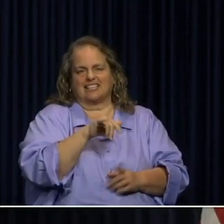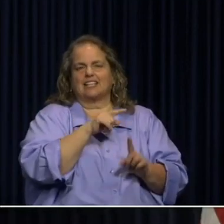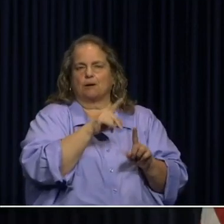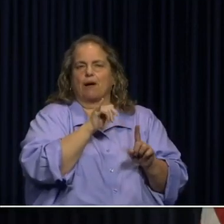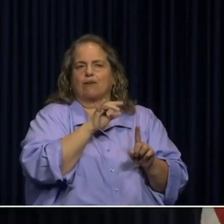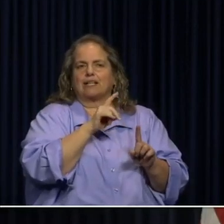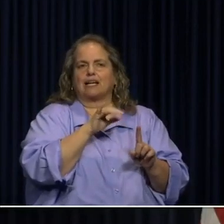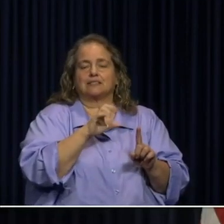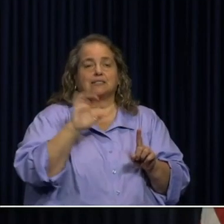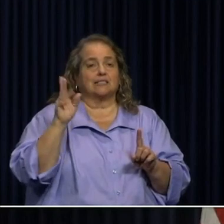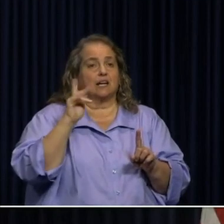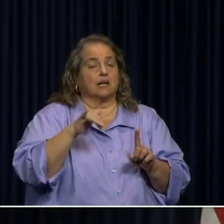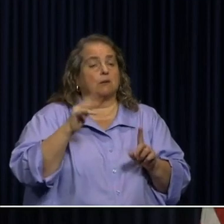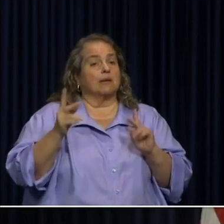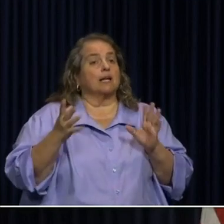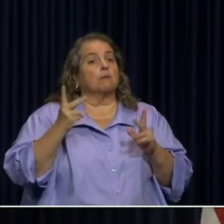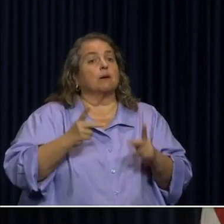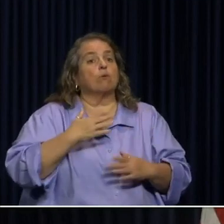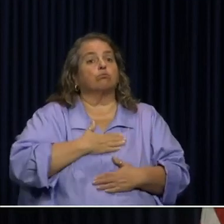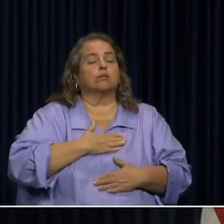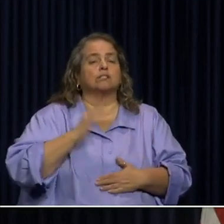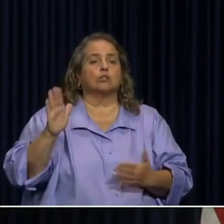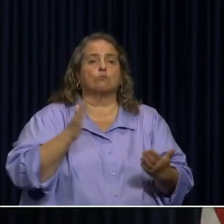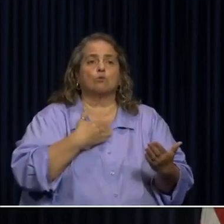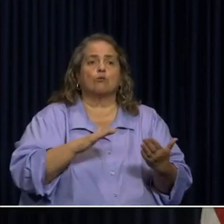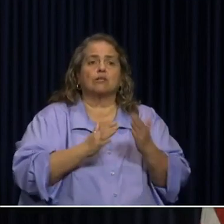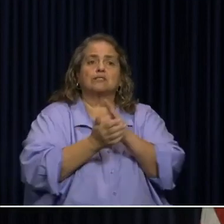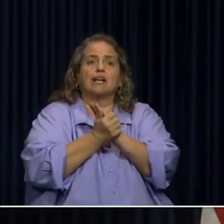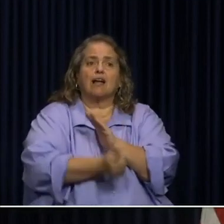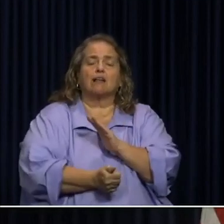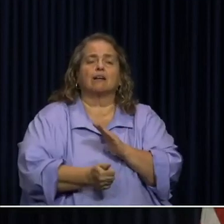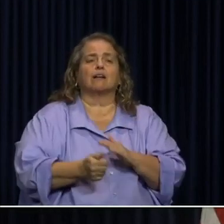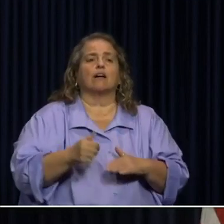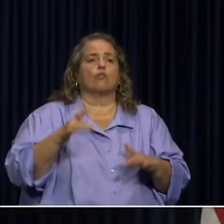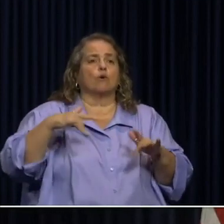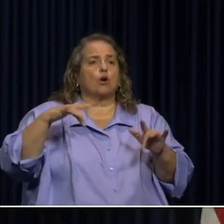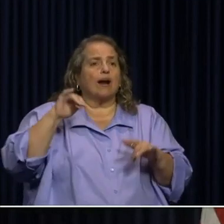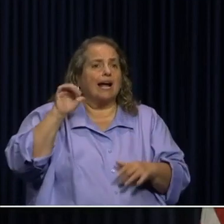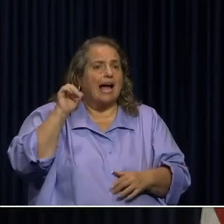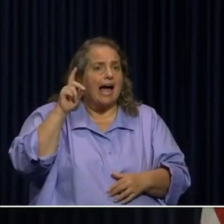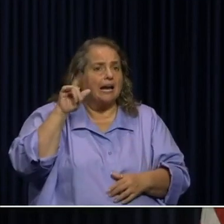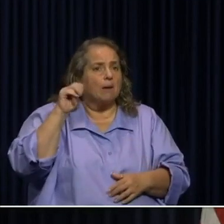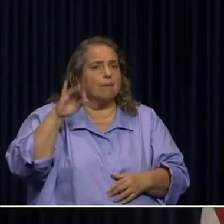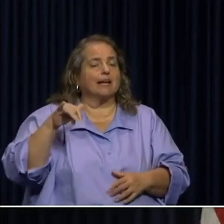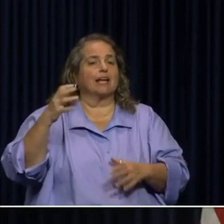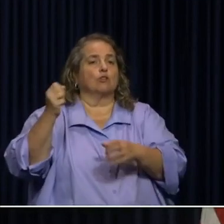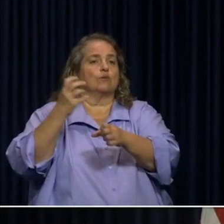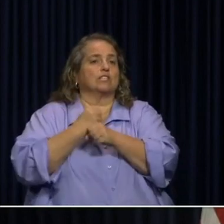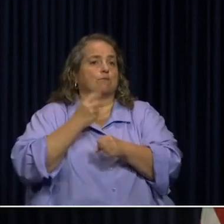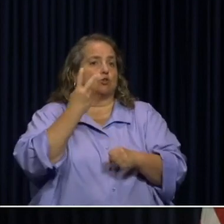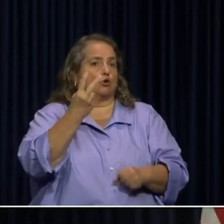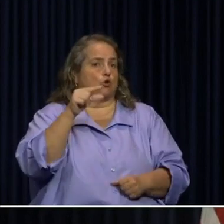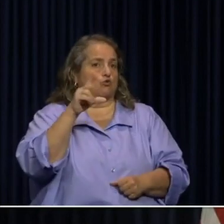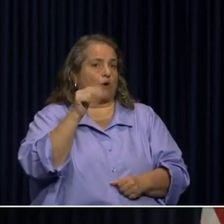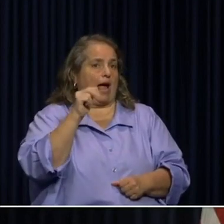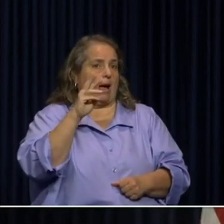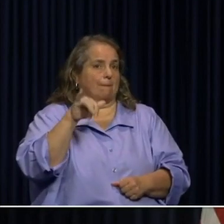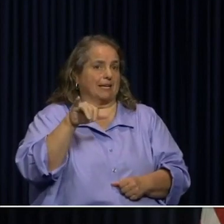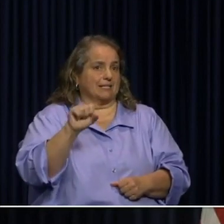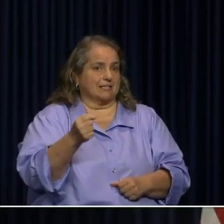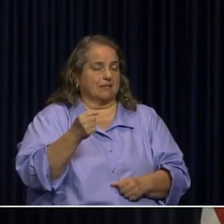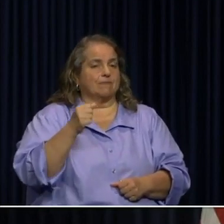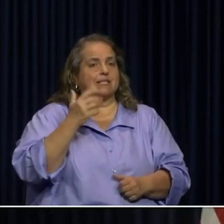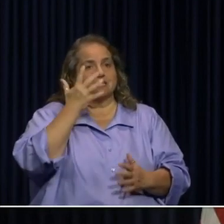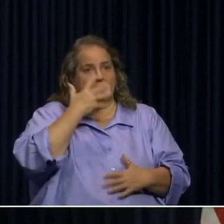Kentuckians appreciate his musical talents, as did the Recording Academy. He was a recipient of 2 Grammys. Sadly, he passed